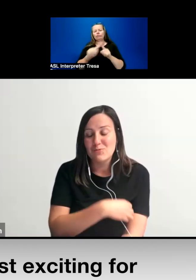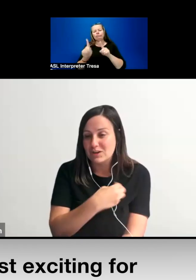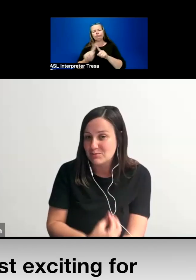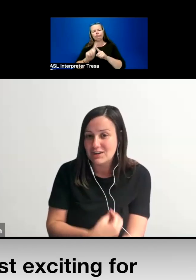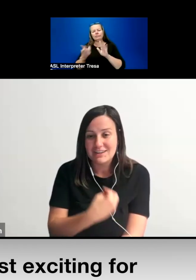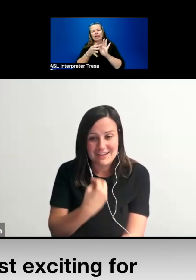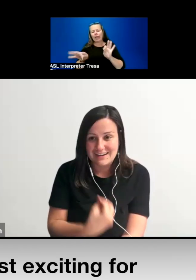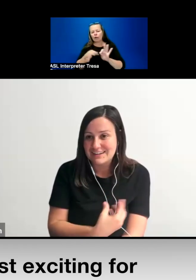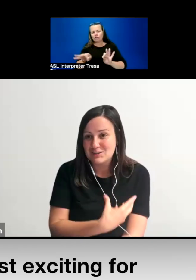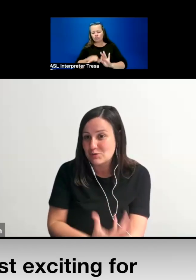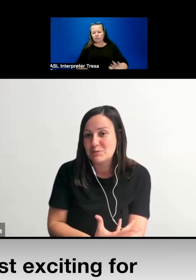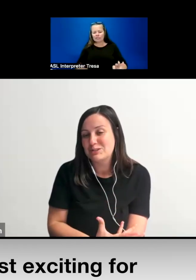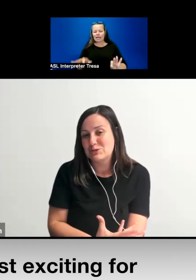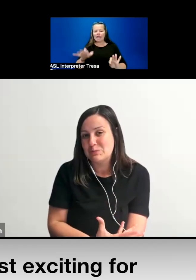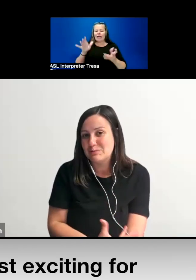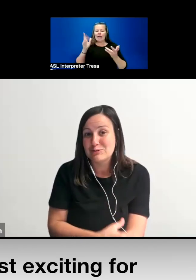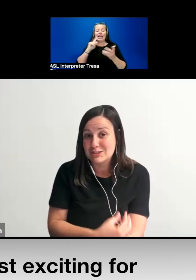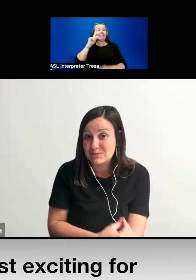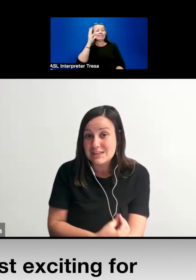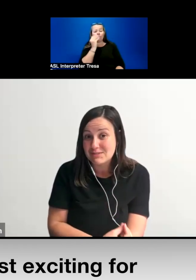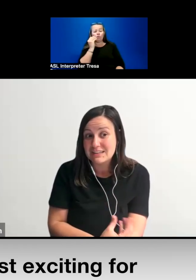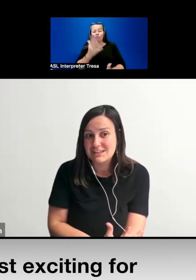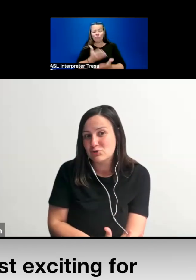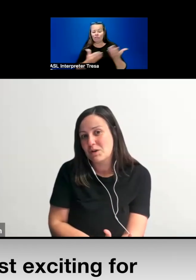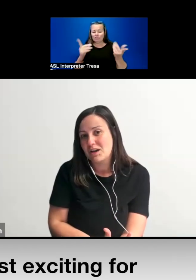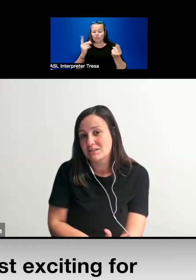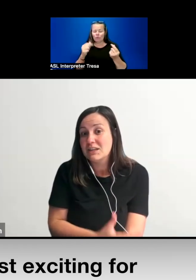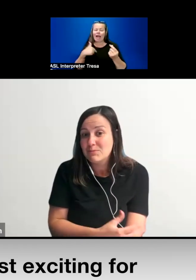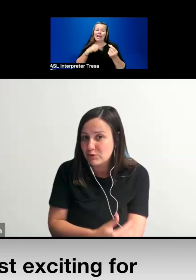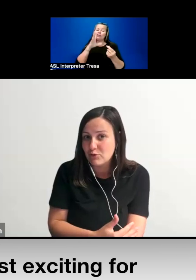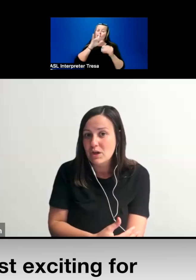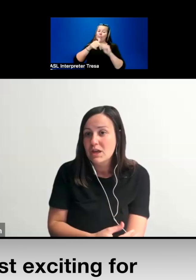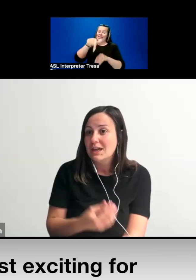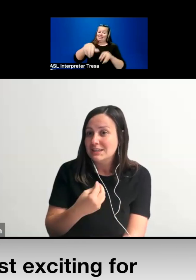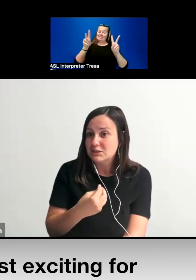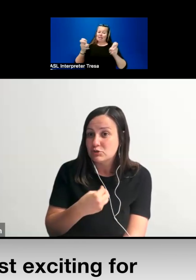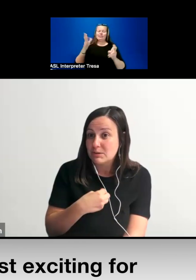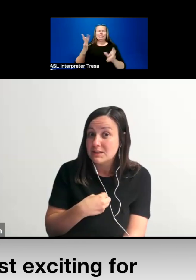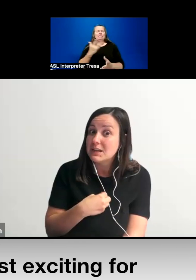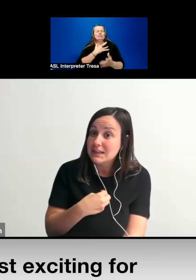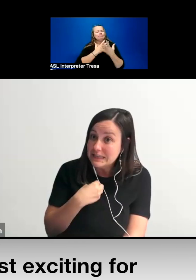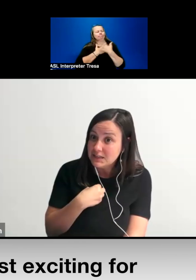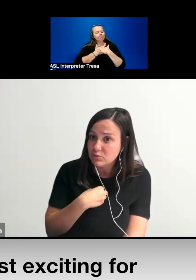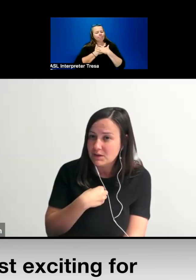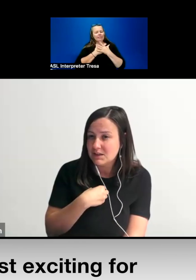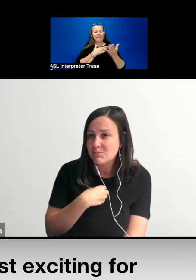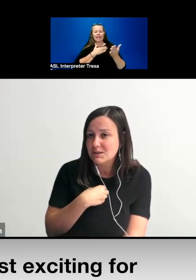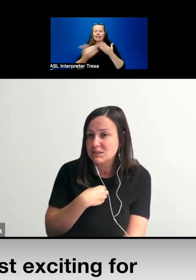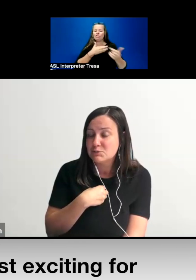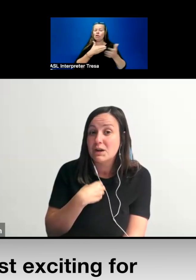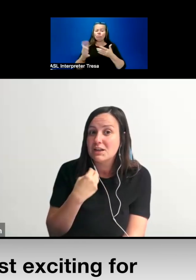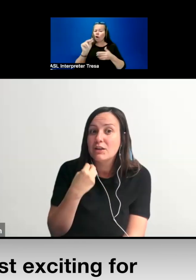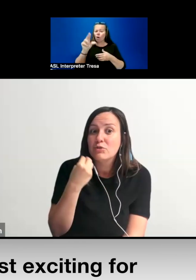beautiful. Whenever I can, I talk about this topic because it's really, really dear to my heart, even though it's not something that I need on my